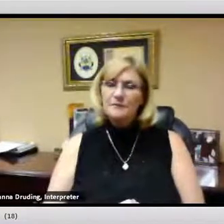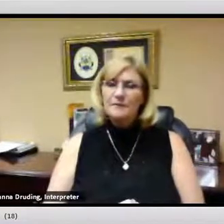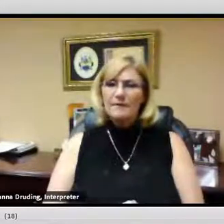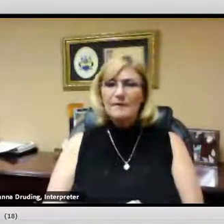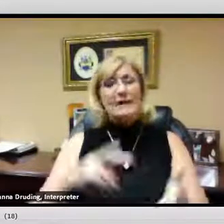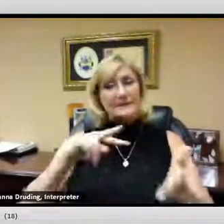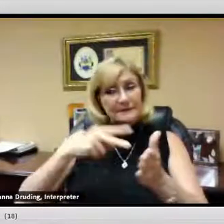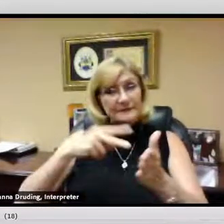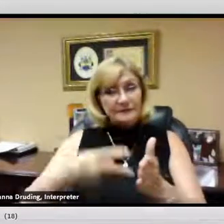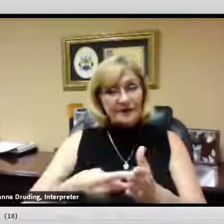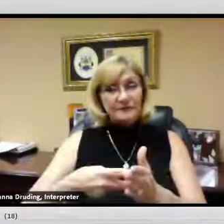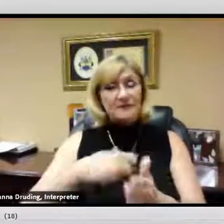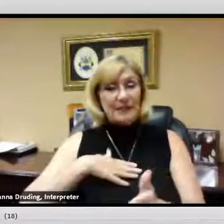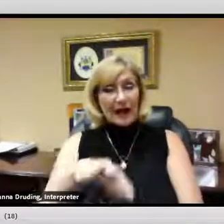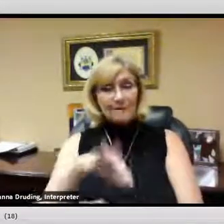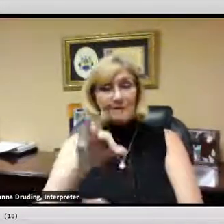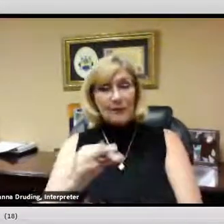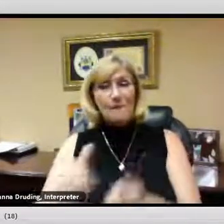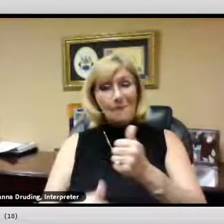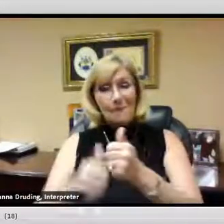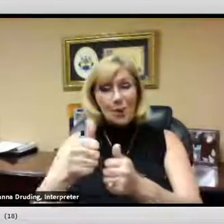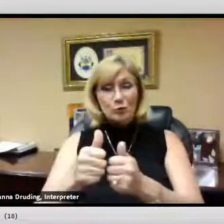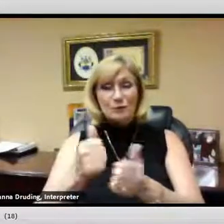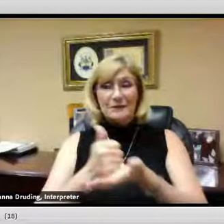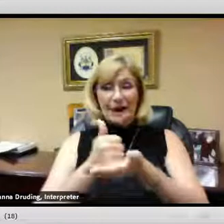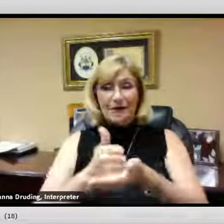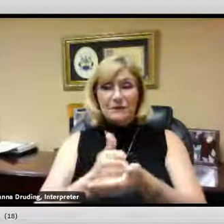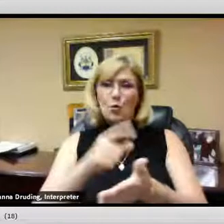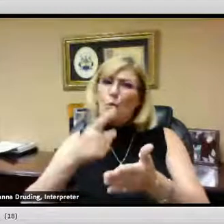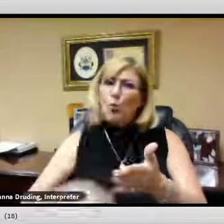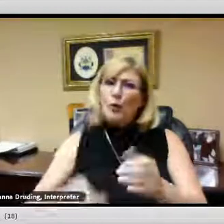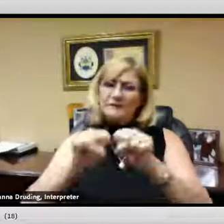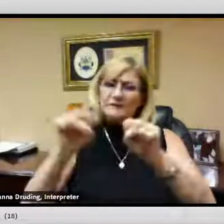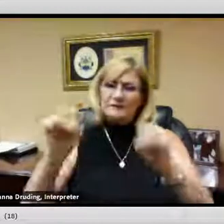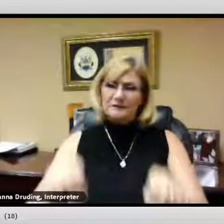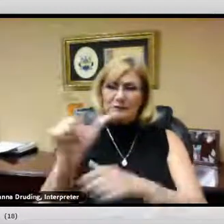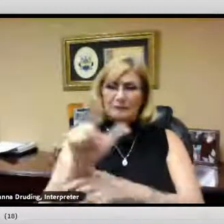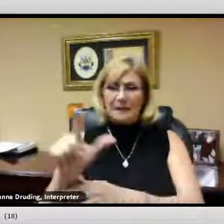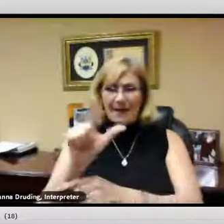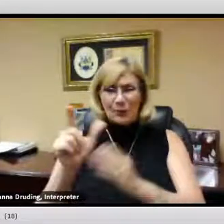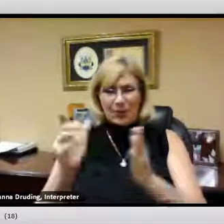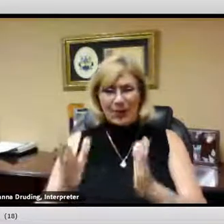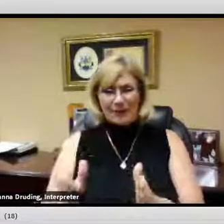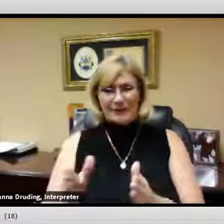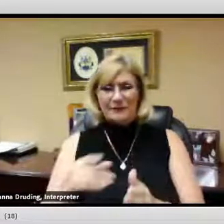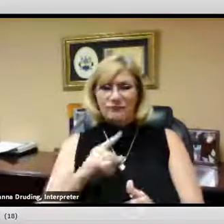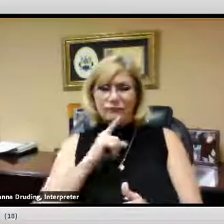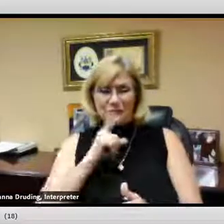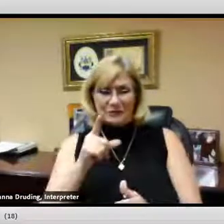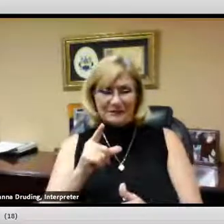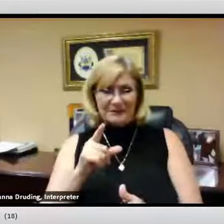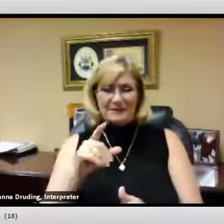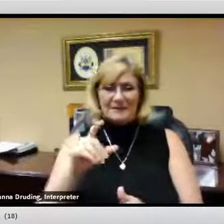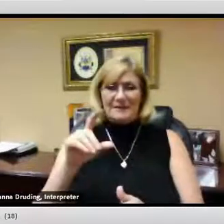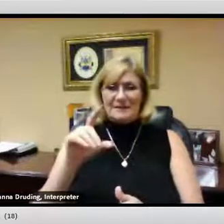A definition I found that was most helpful of what a systems librarian actually is from Eric Lees